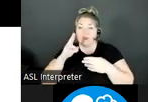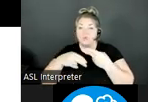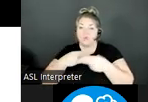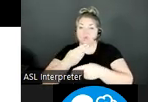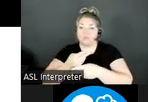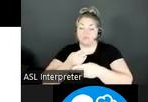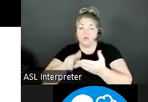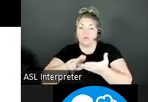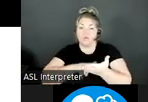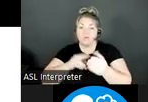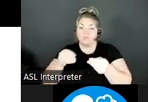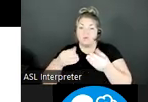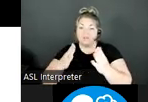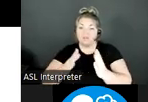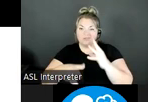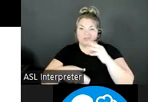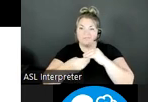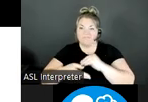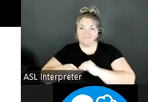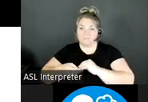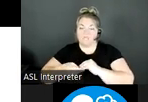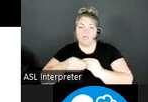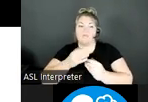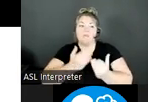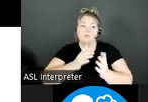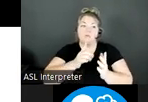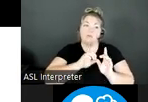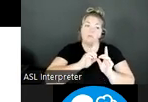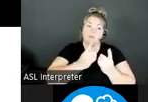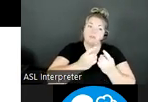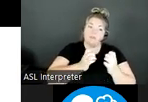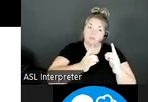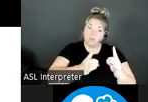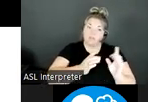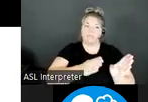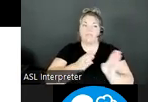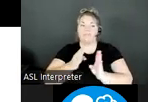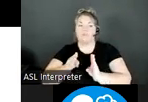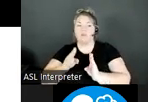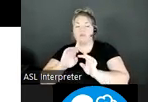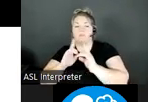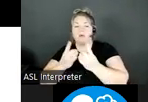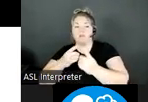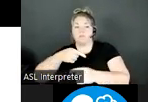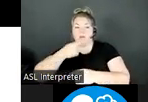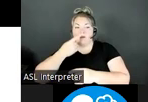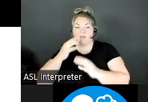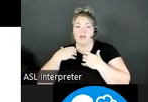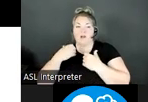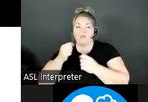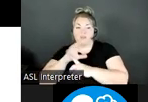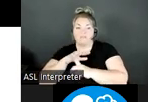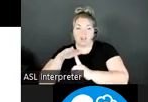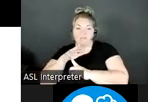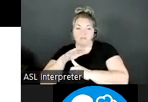contract provisions. So whether you're Department of Education or Department of Public Health and Environment